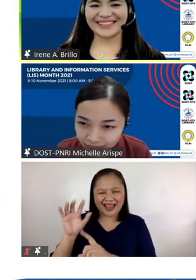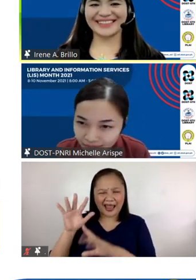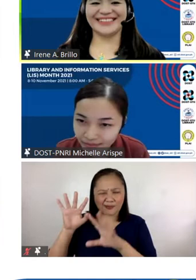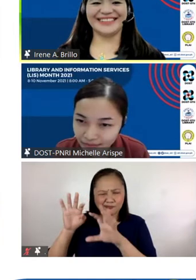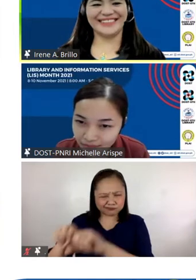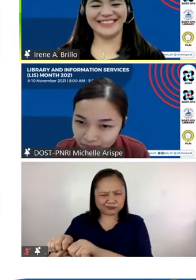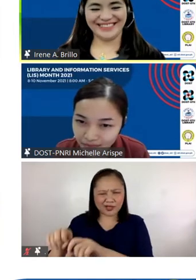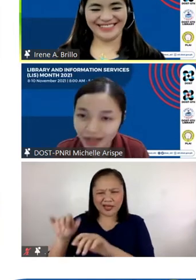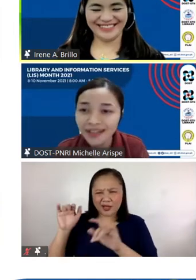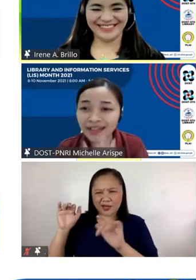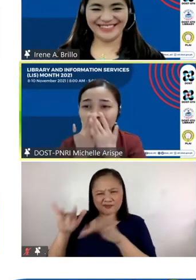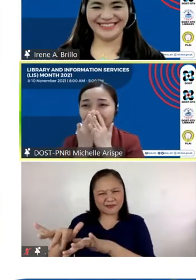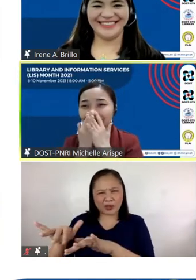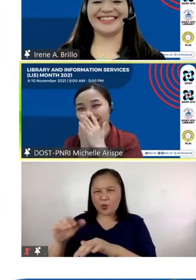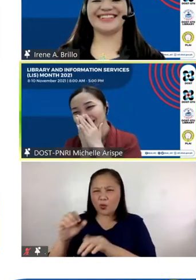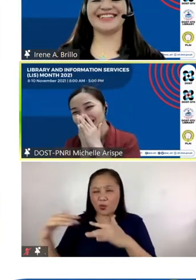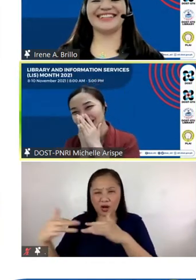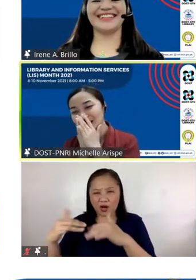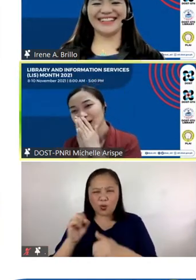attack?